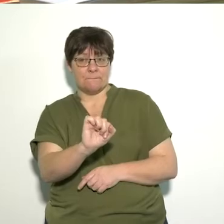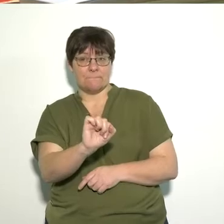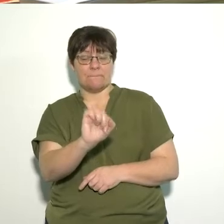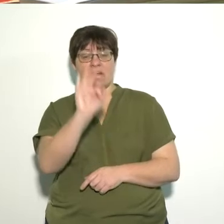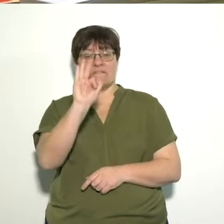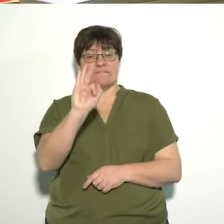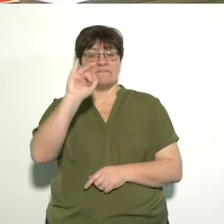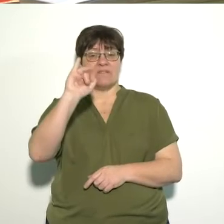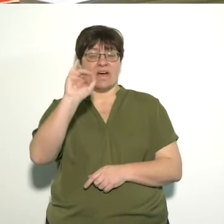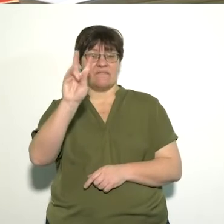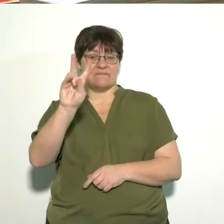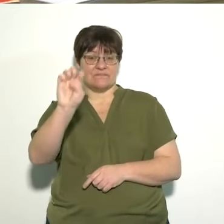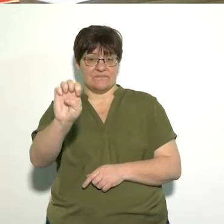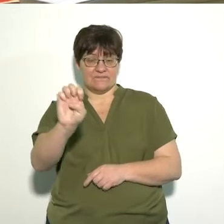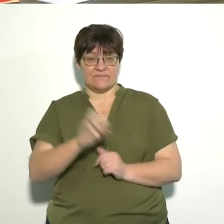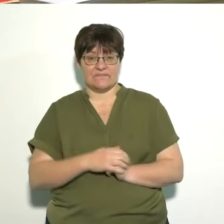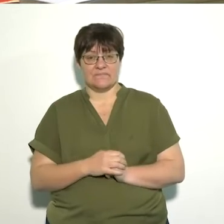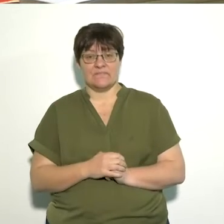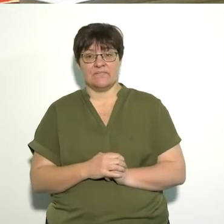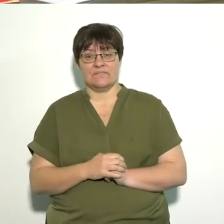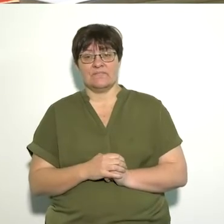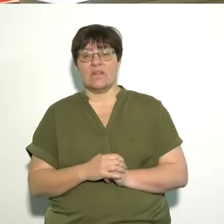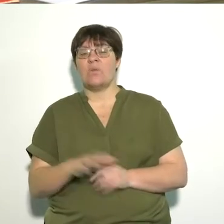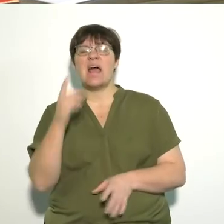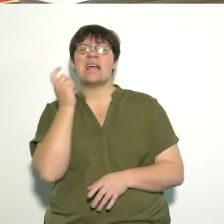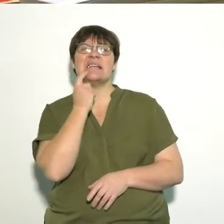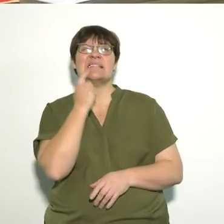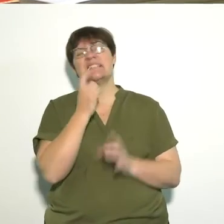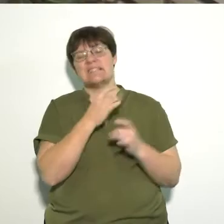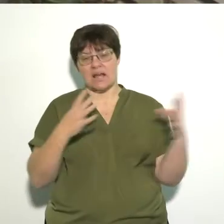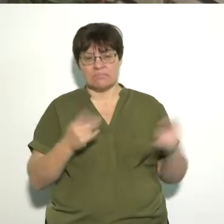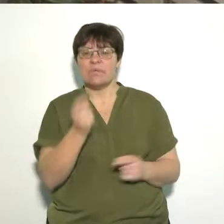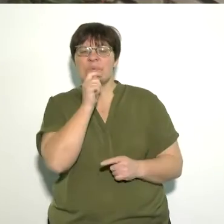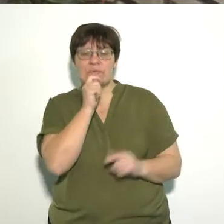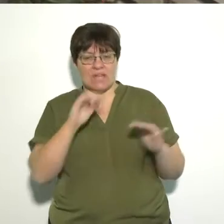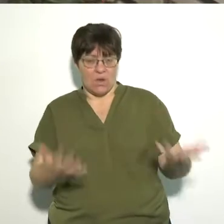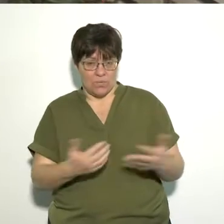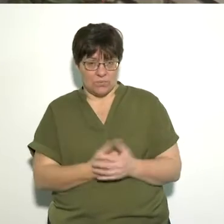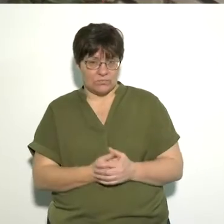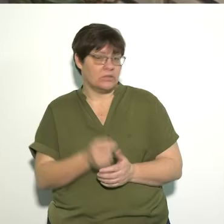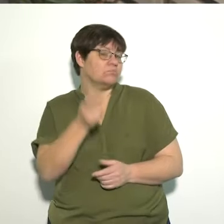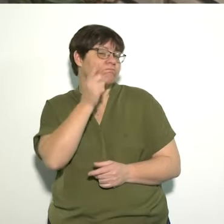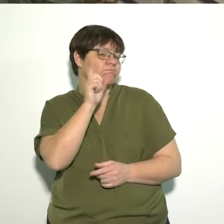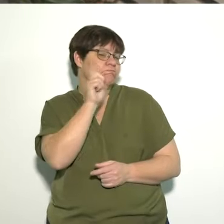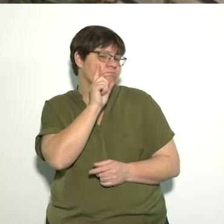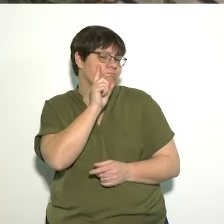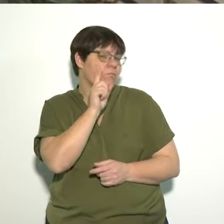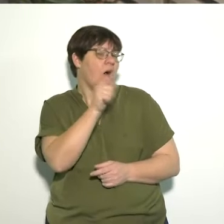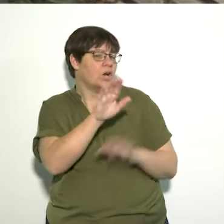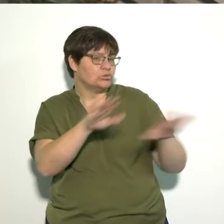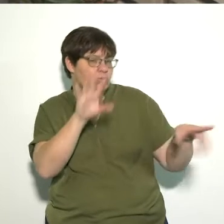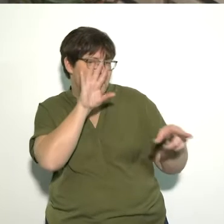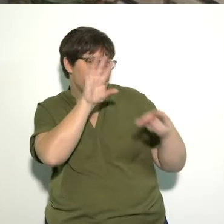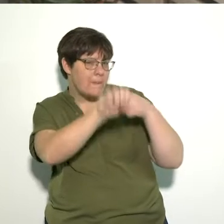words. All right, so let's start off easy peasy. How are we going to use these to test whether our children